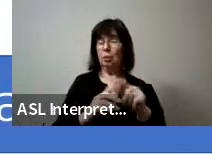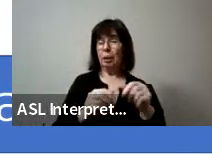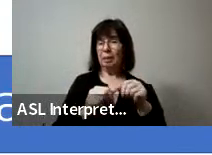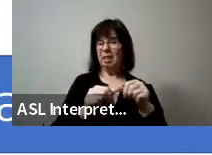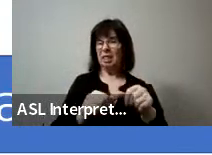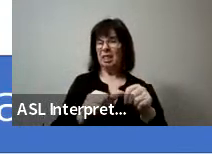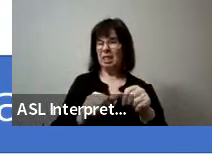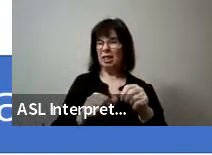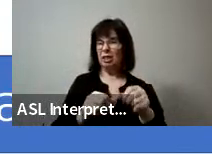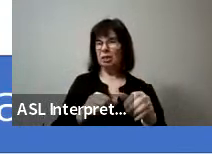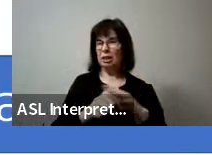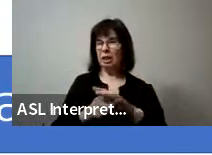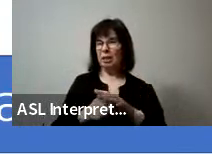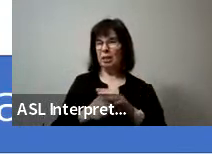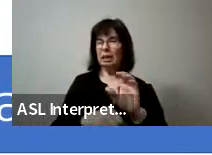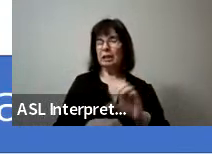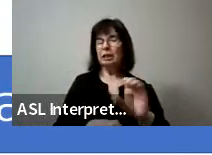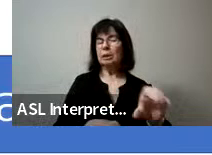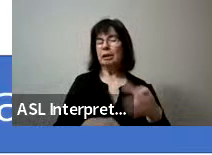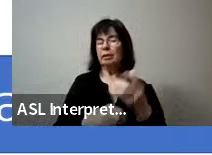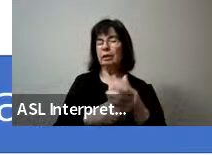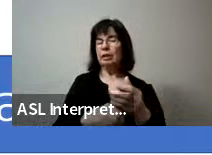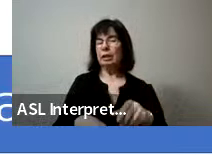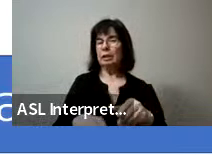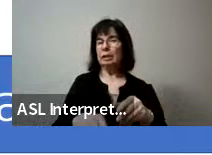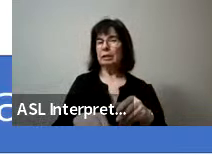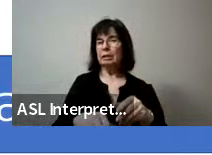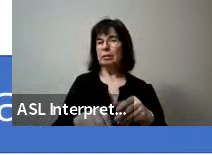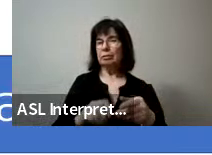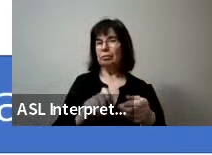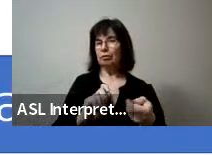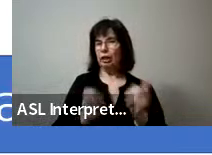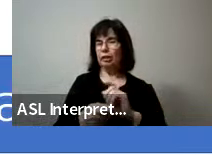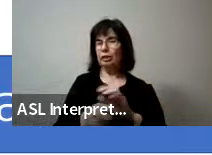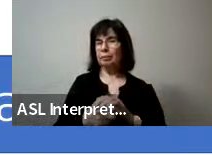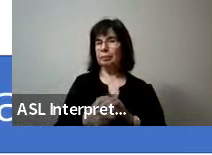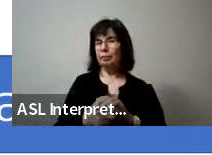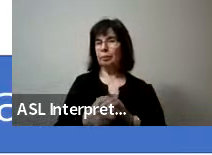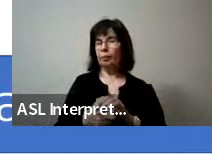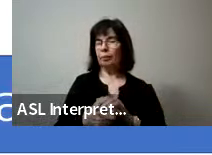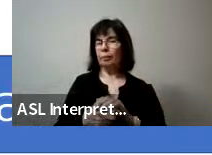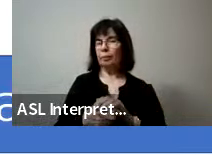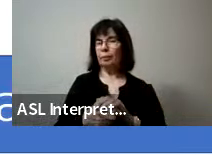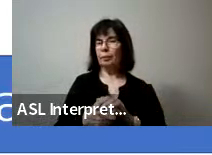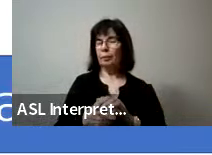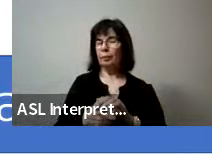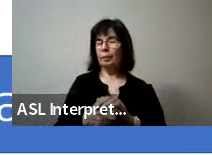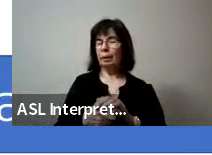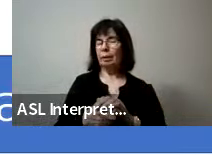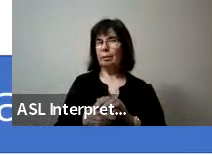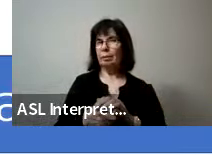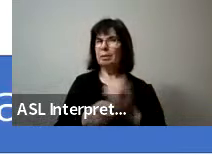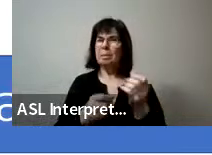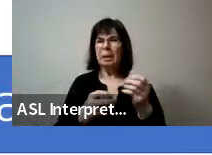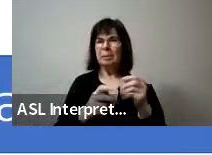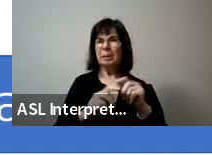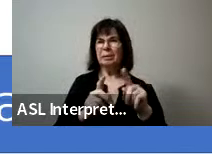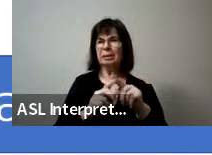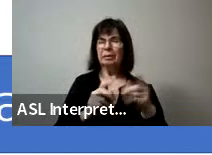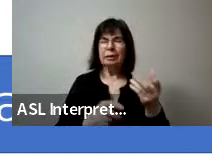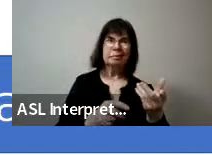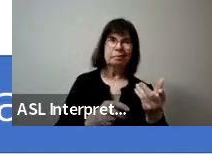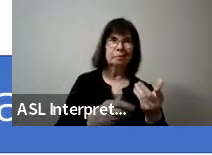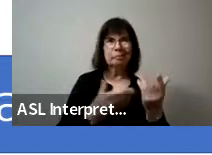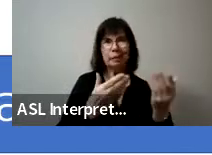lifted. And that's based on a combination of factors, non-submission of